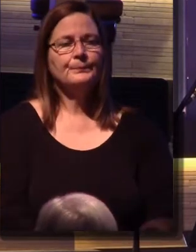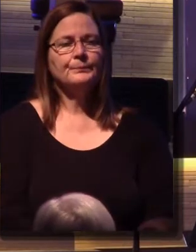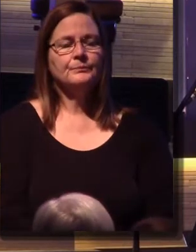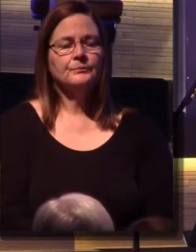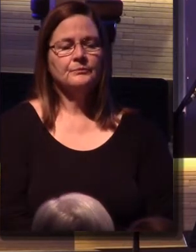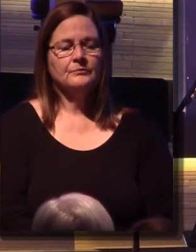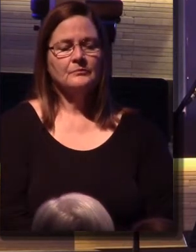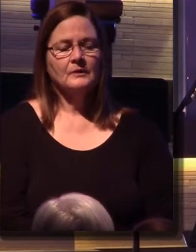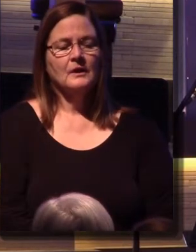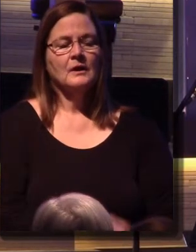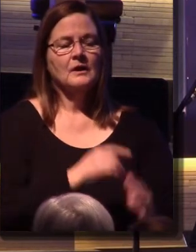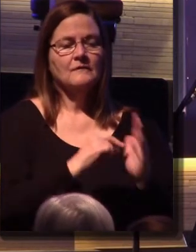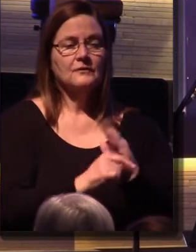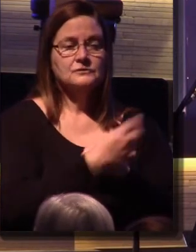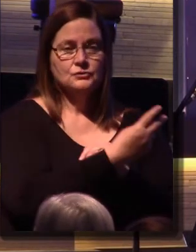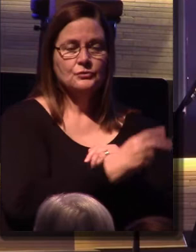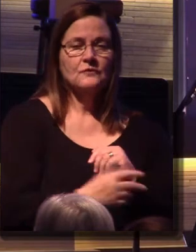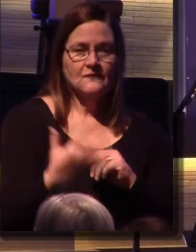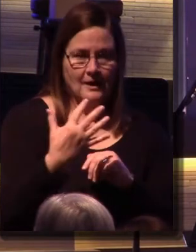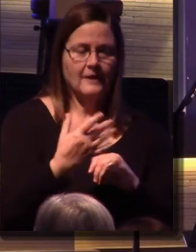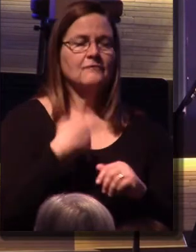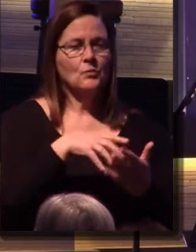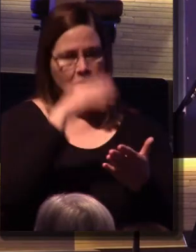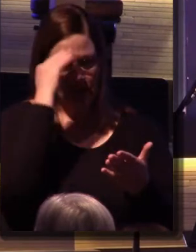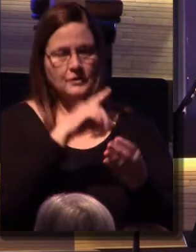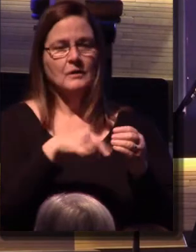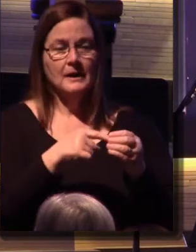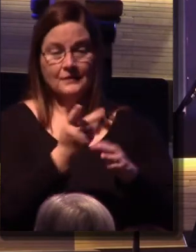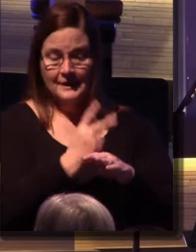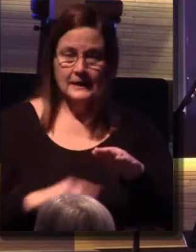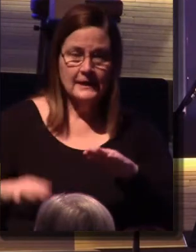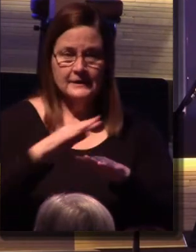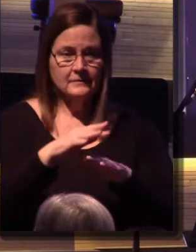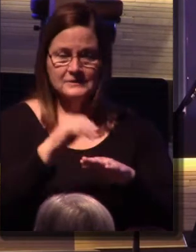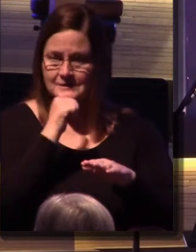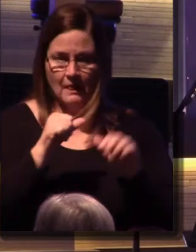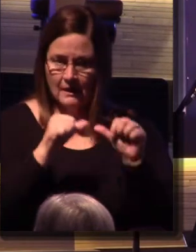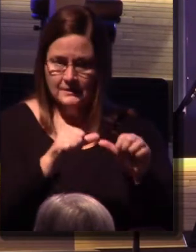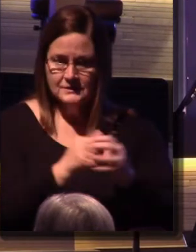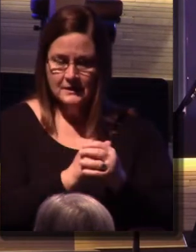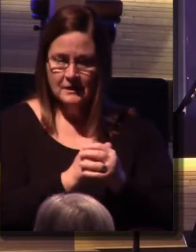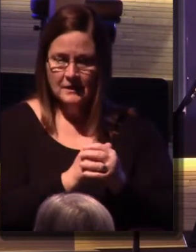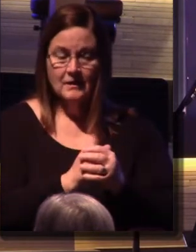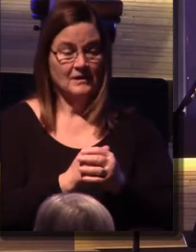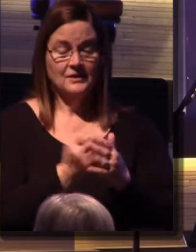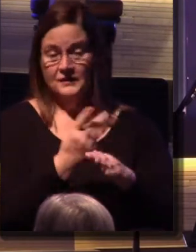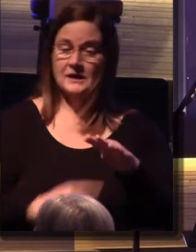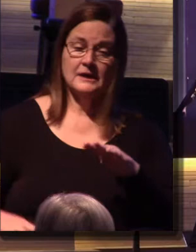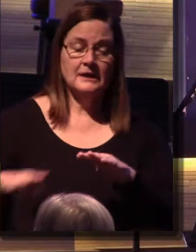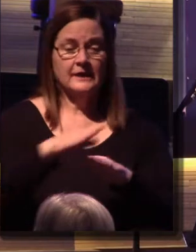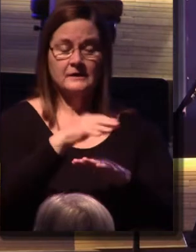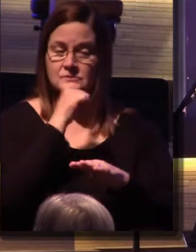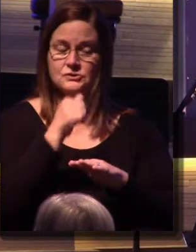22. And in verses 2 through 5, what we learn about the kingdoms not lasting is that they don't just